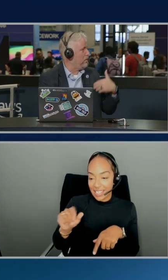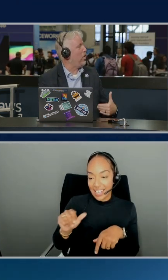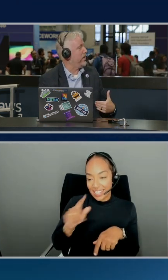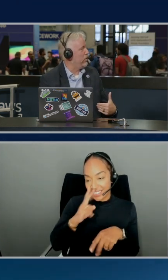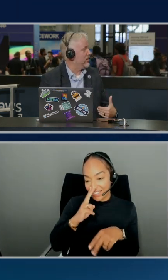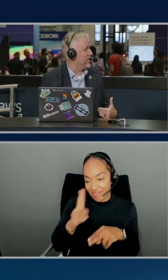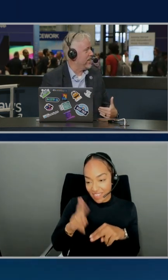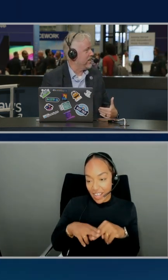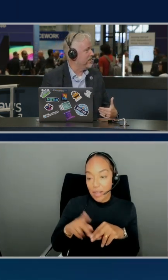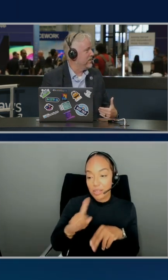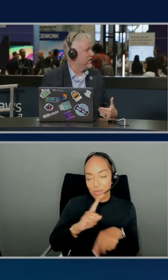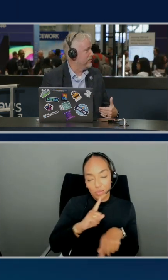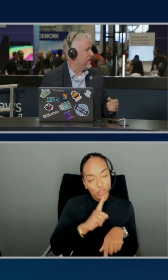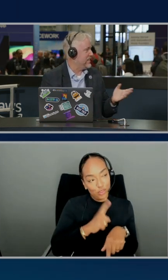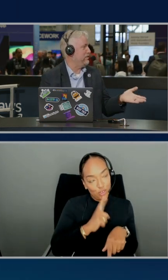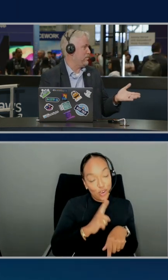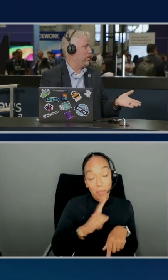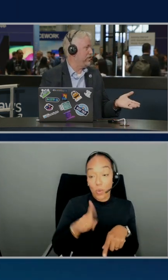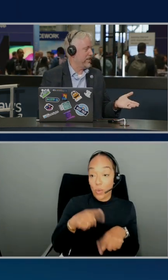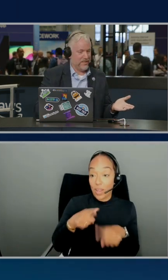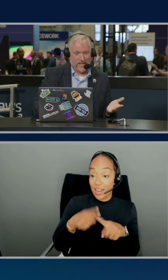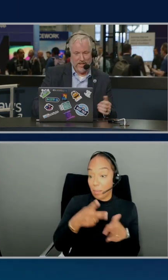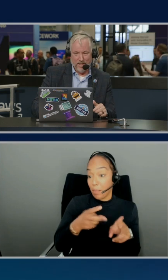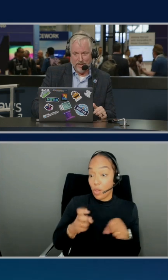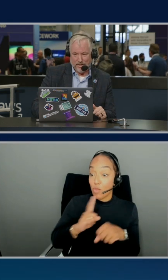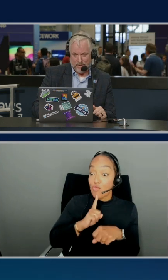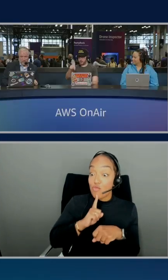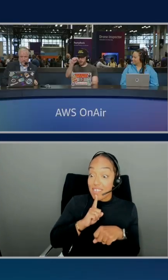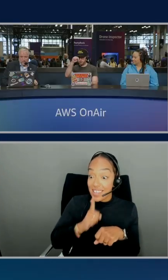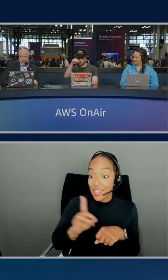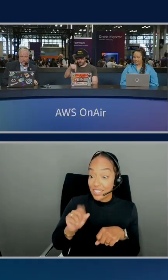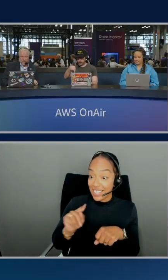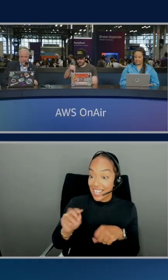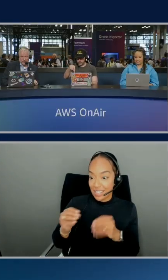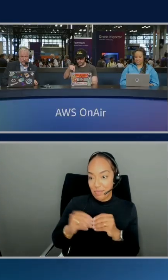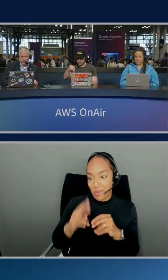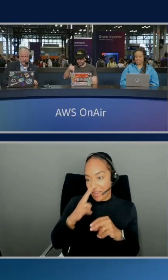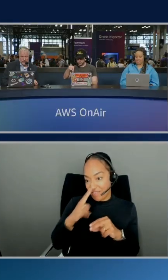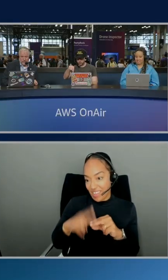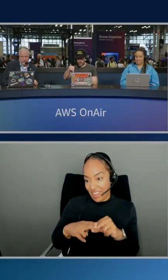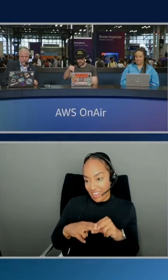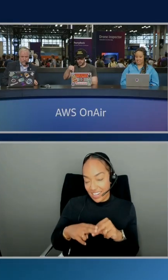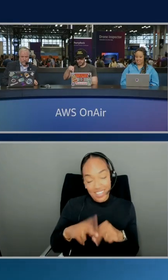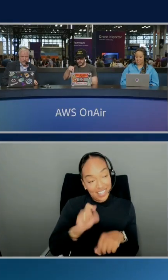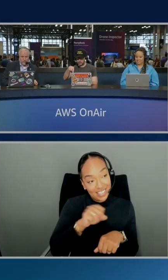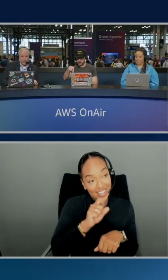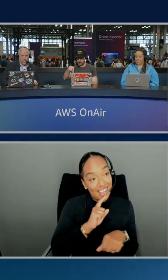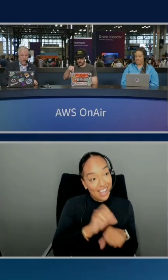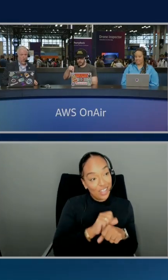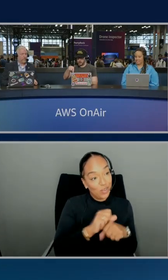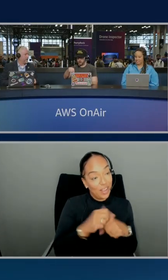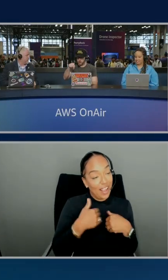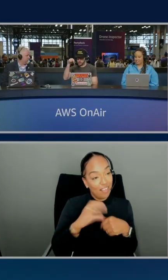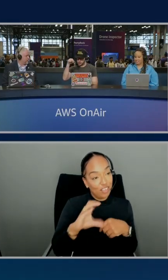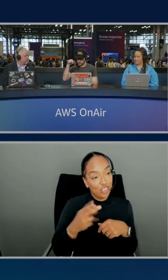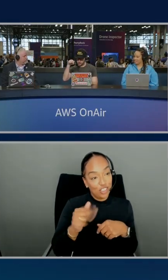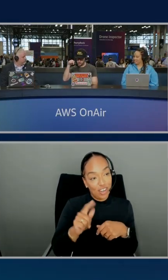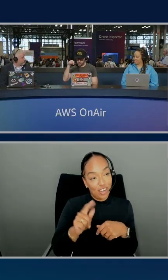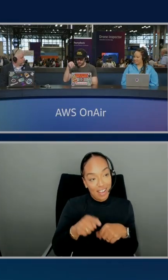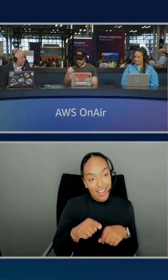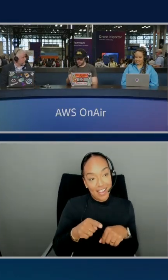when you can pull in real data, that's even more fun, isn't it? Yeah, actually, we've got some chats coming in. Oh,